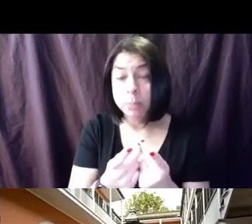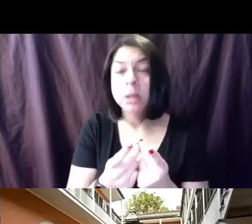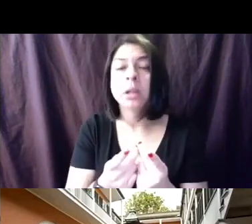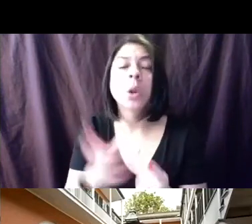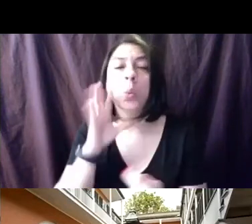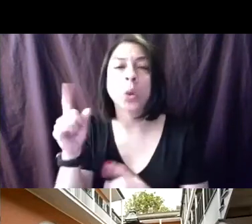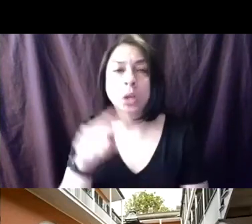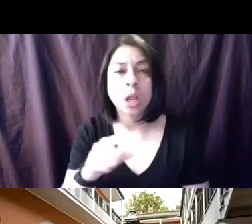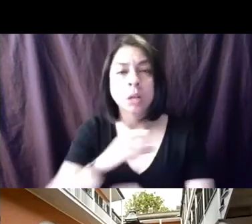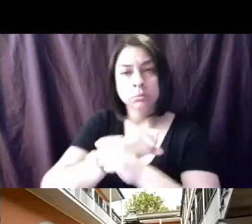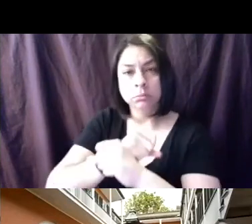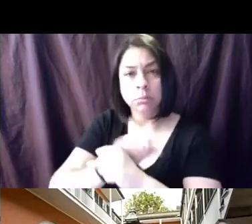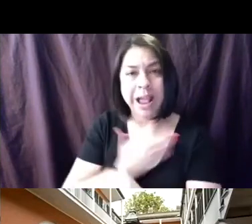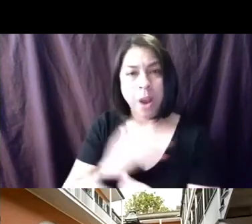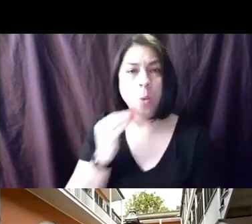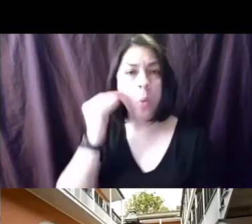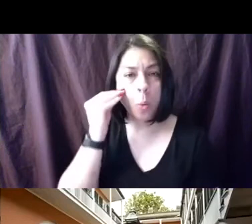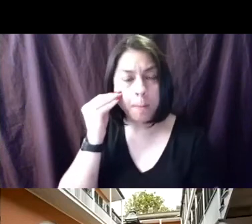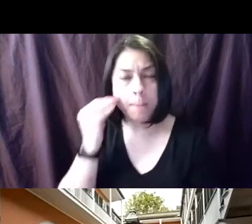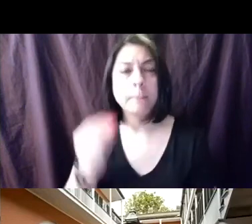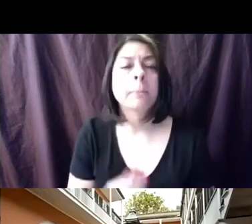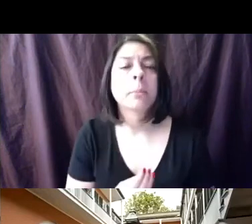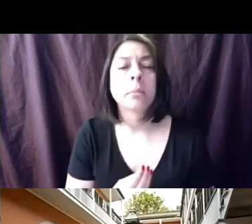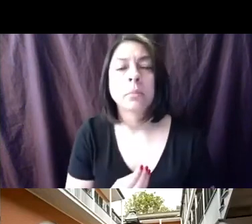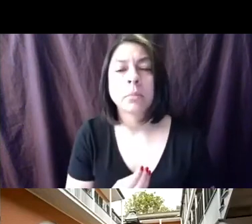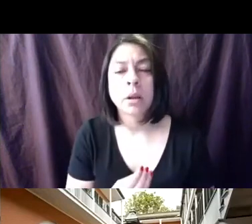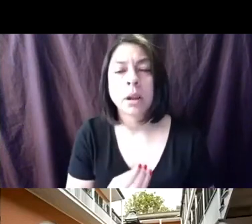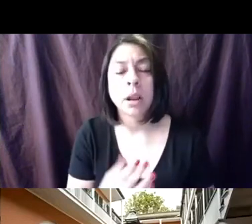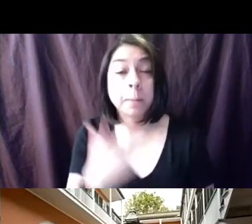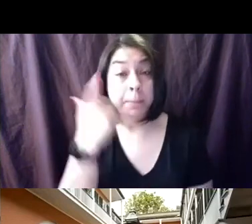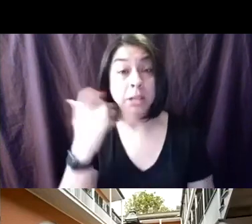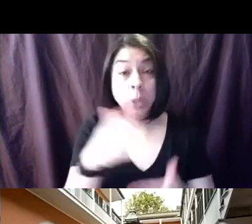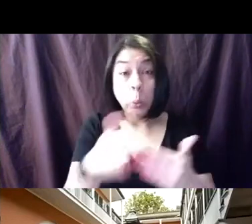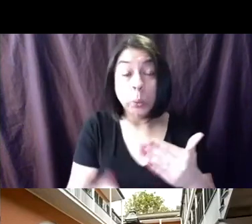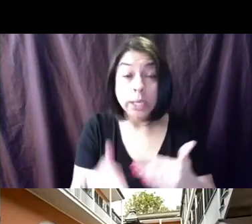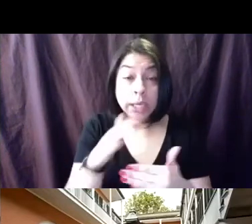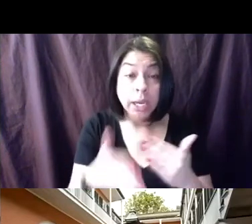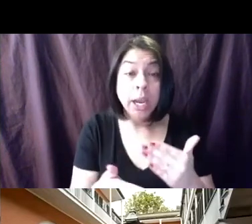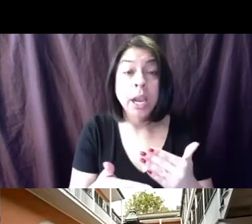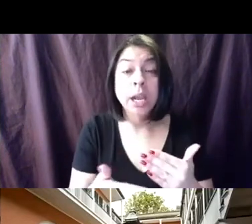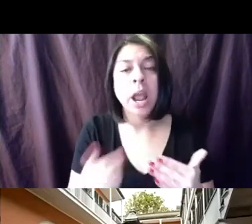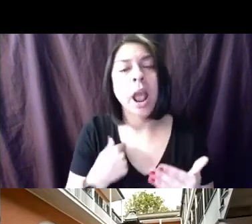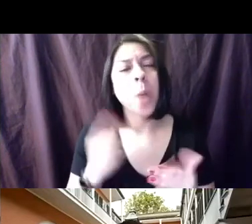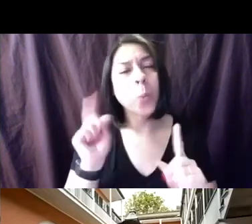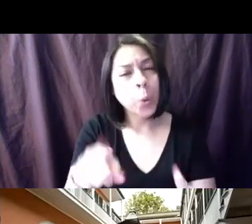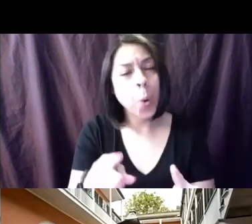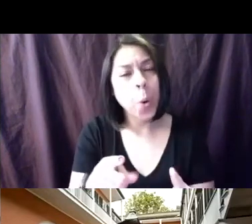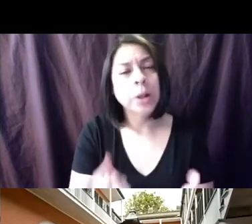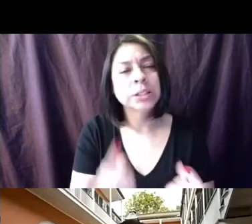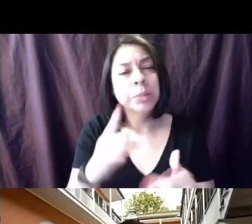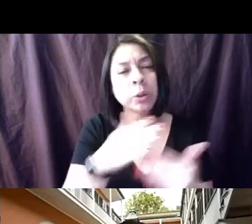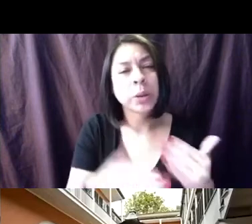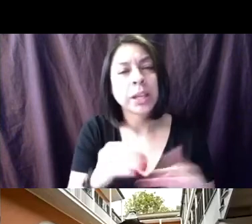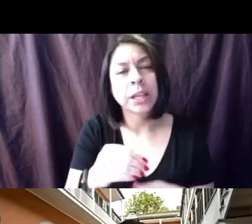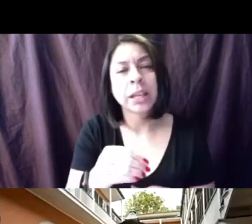houses and, you know, me moving around because on weekends, I would go spend a weekend in